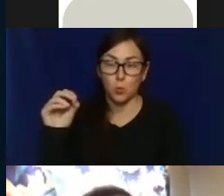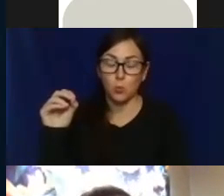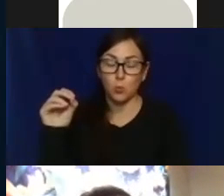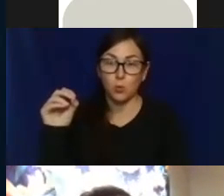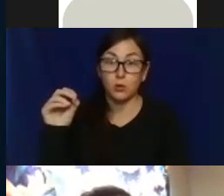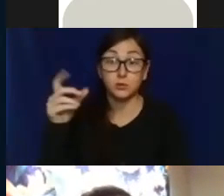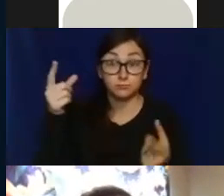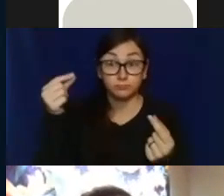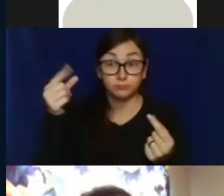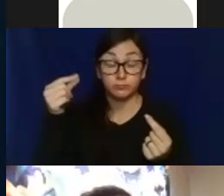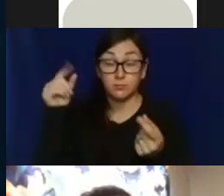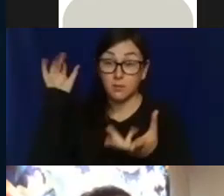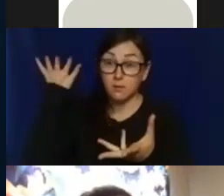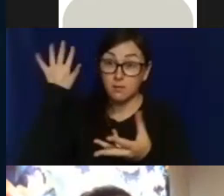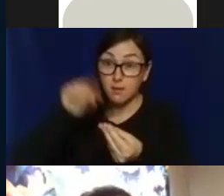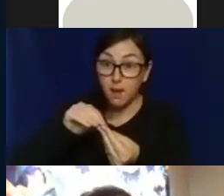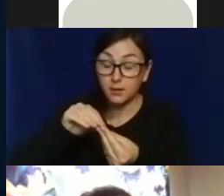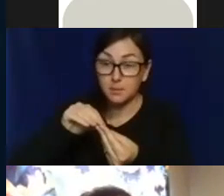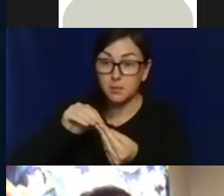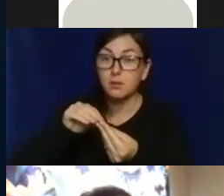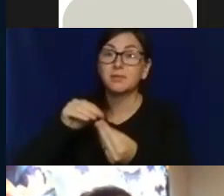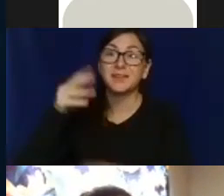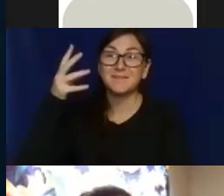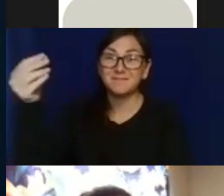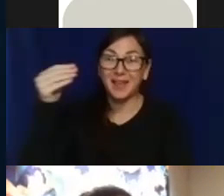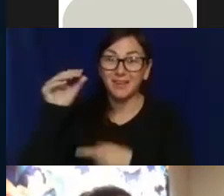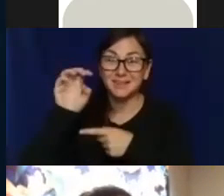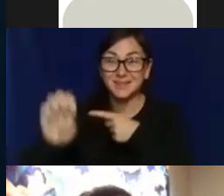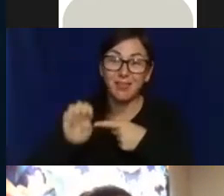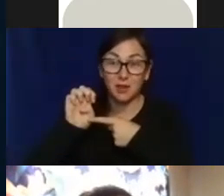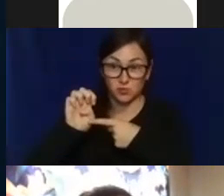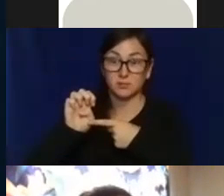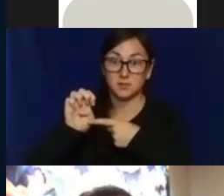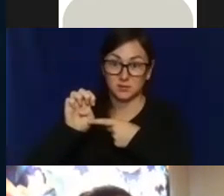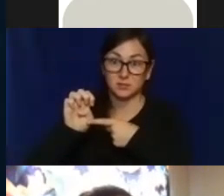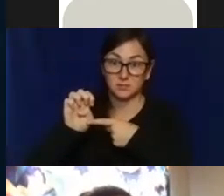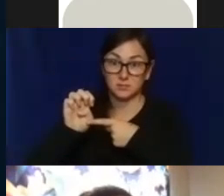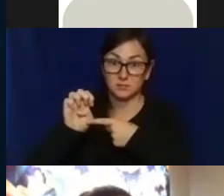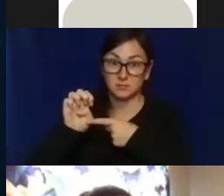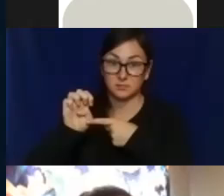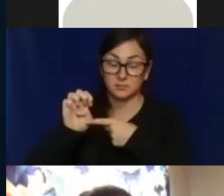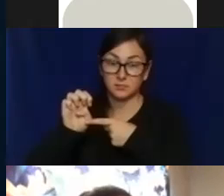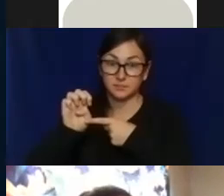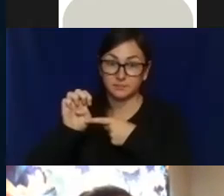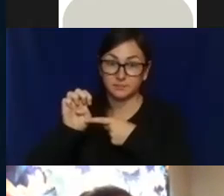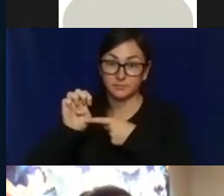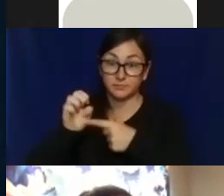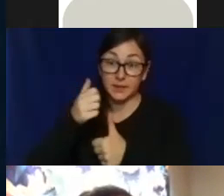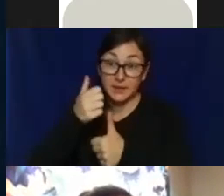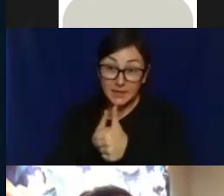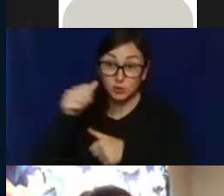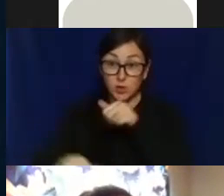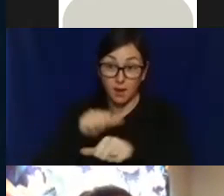of the valence electrons that each atom